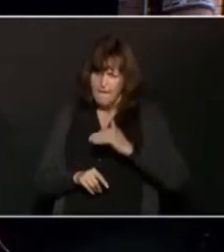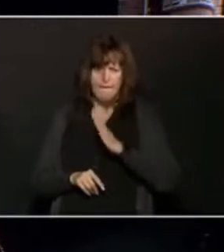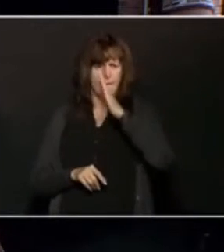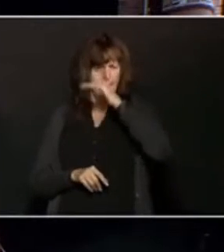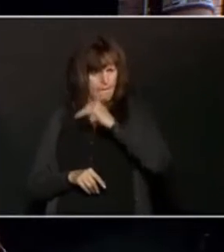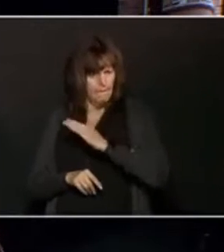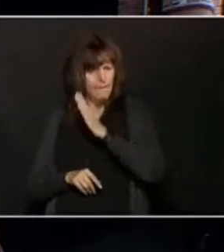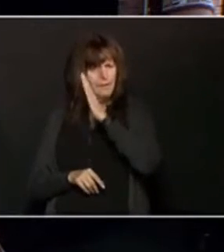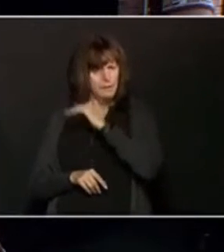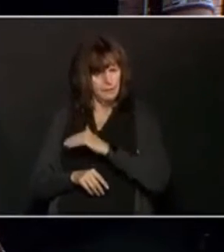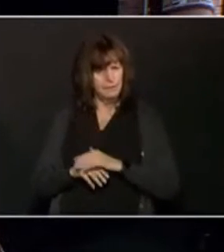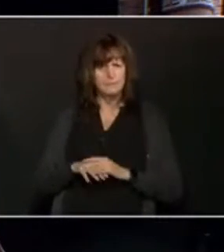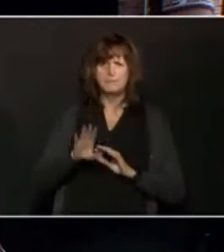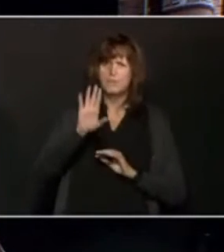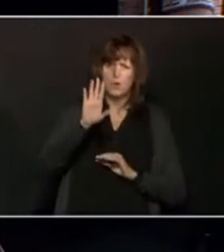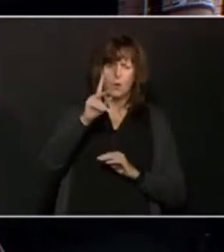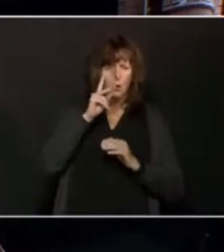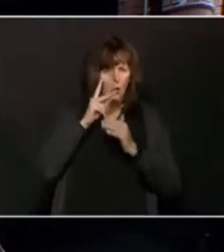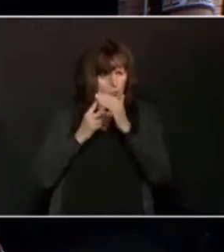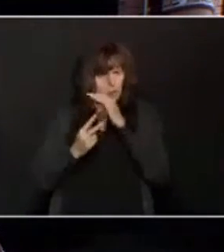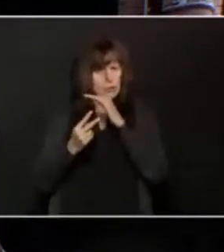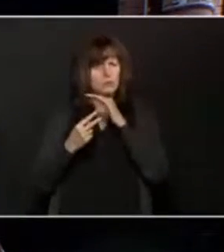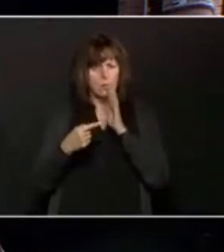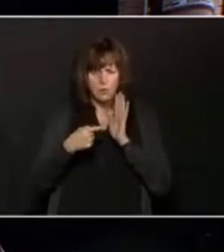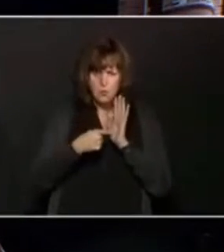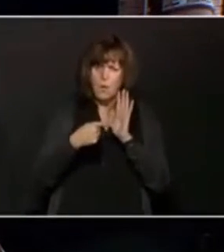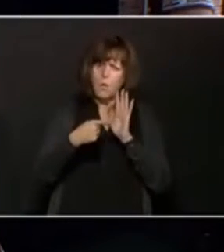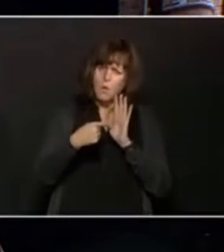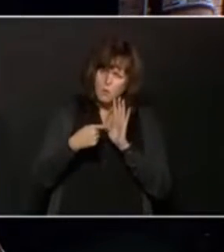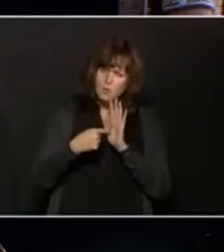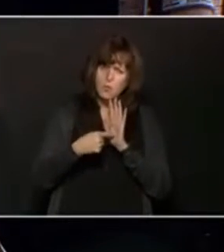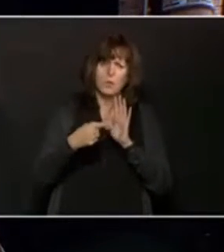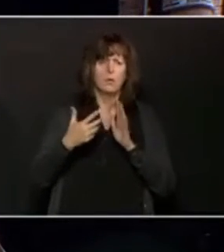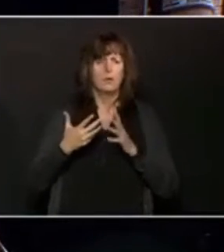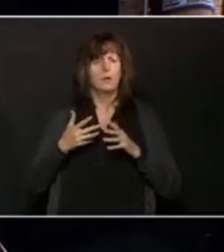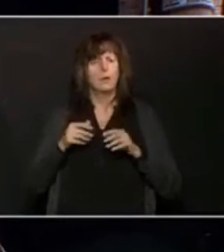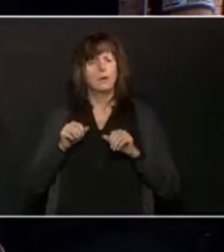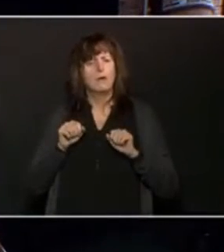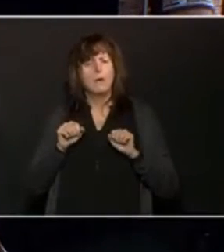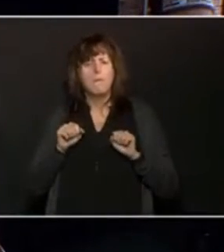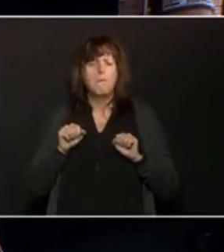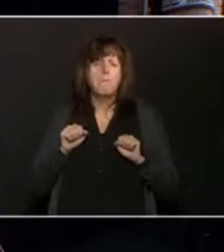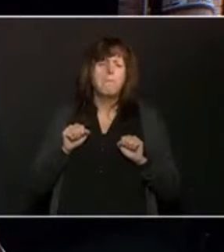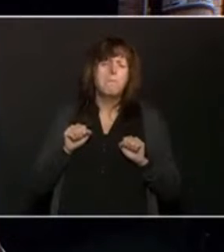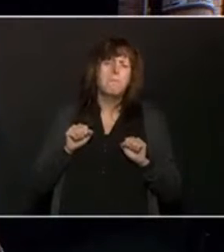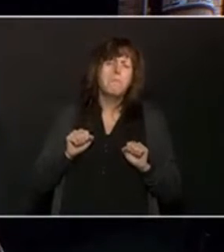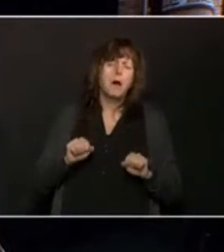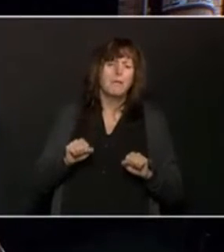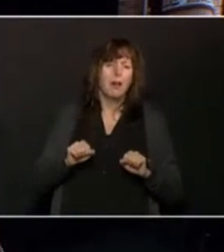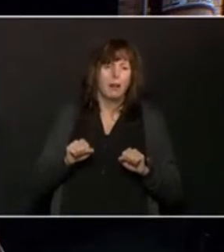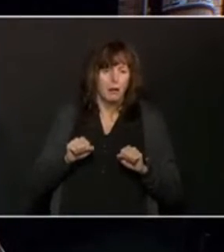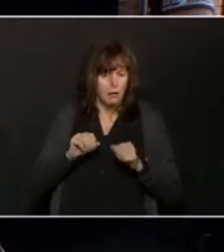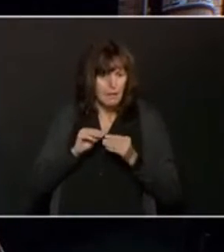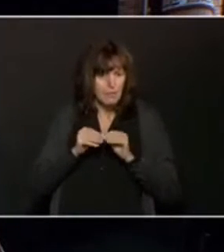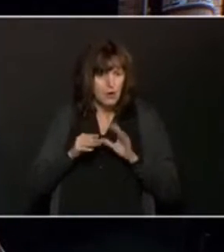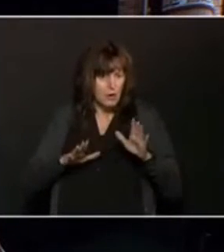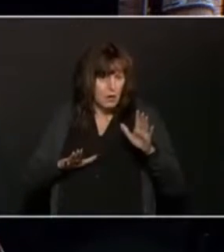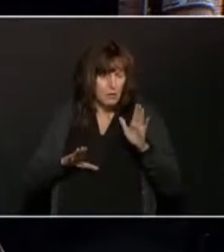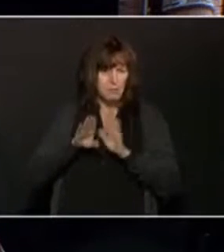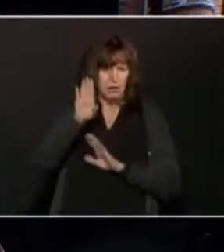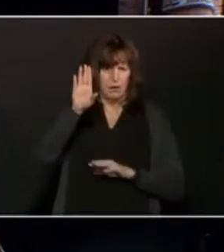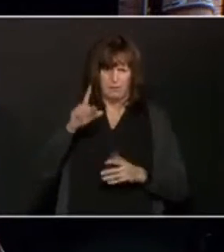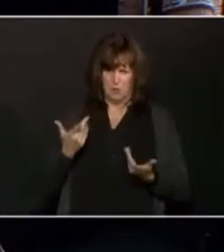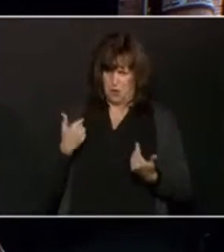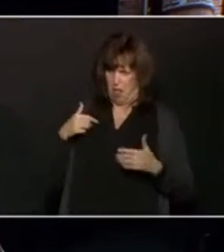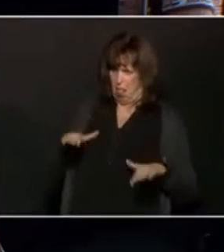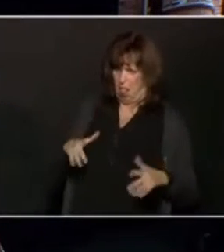modeling projections, and sometimes those possible case numbers, like they just seem out of control, and then we never get close to that. So how would